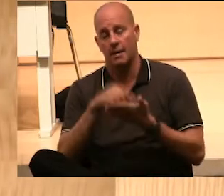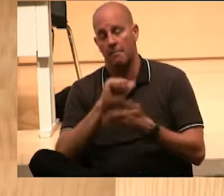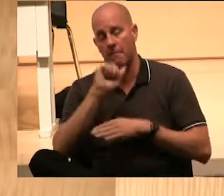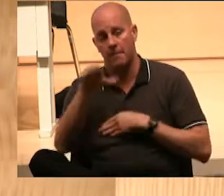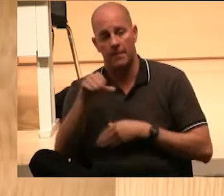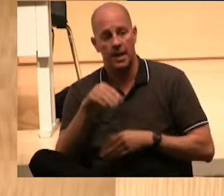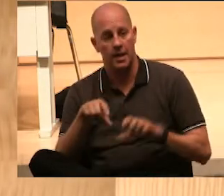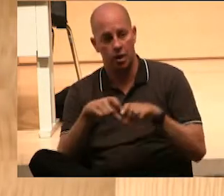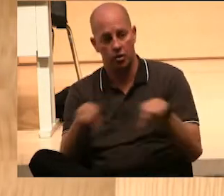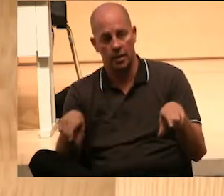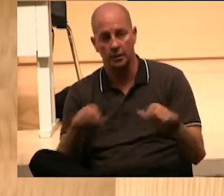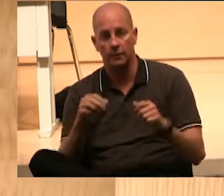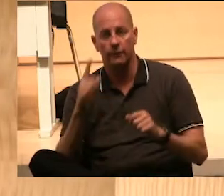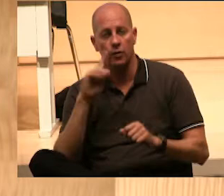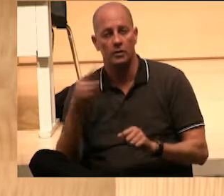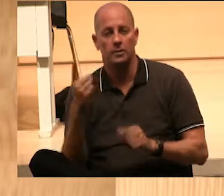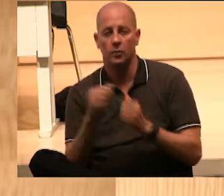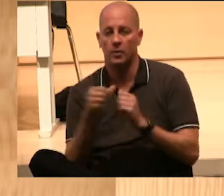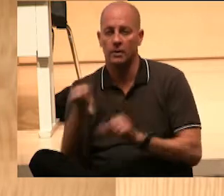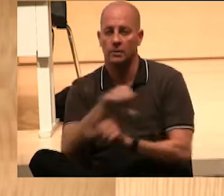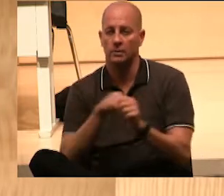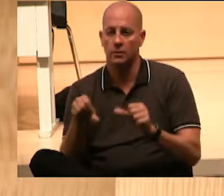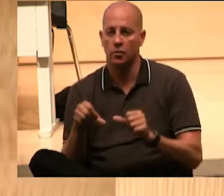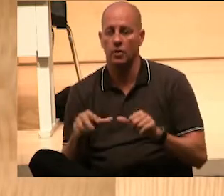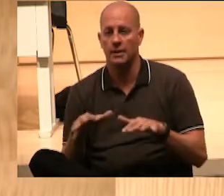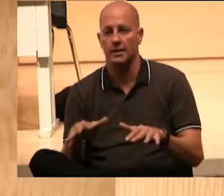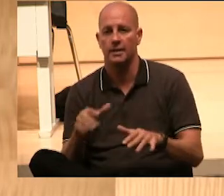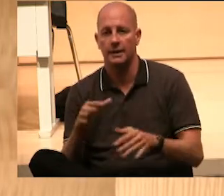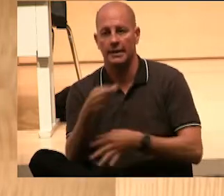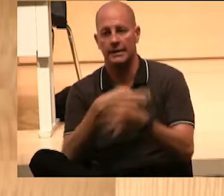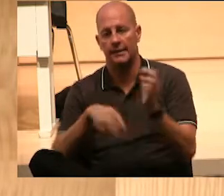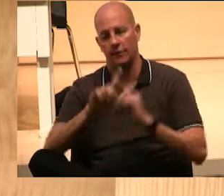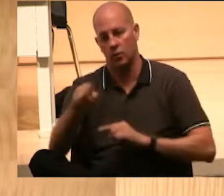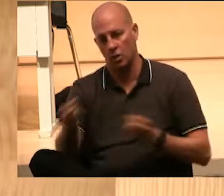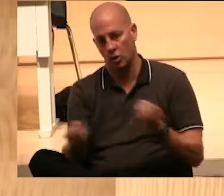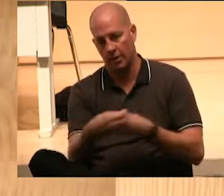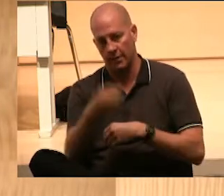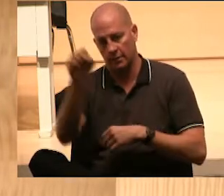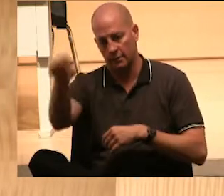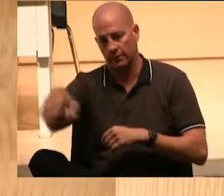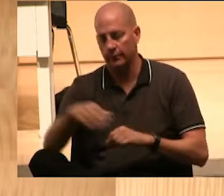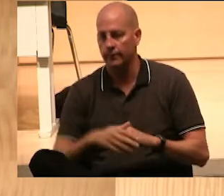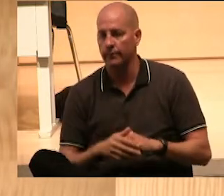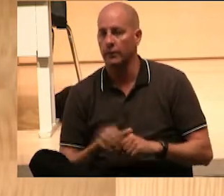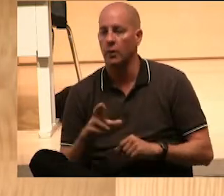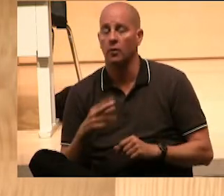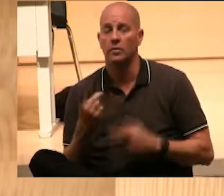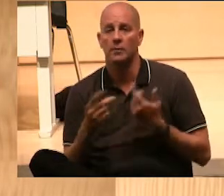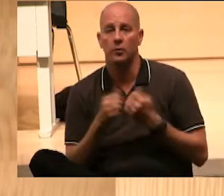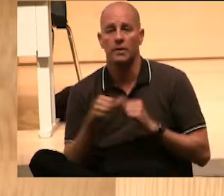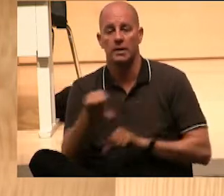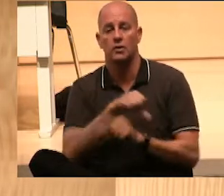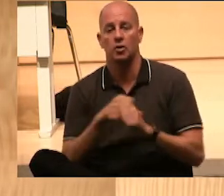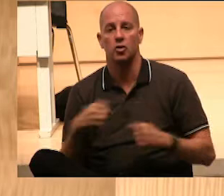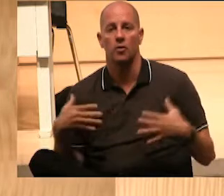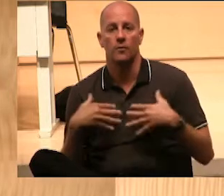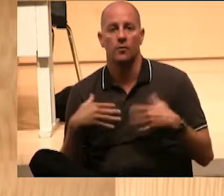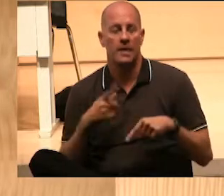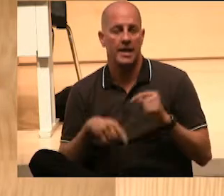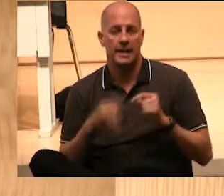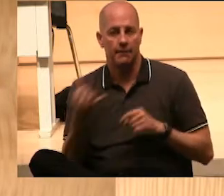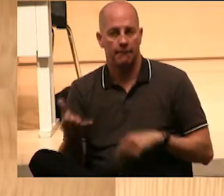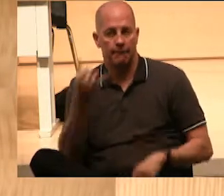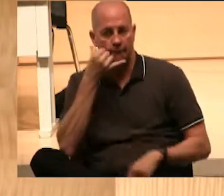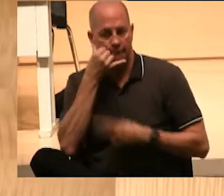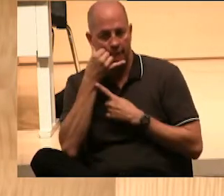someone with social anxiety, perhaps, instead of having to go to the office and drop it off. Or for someone with social phobia who has difficulty talking on the phone, being